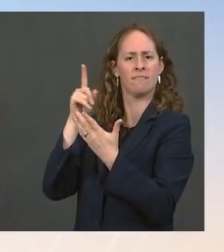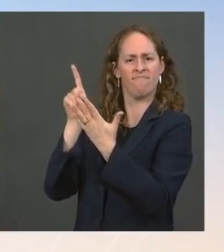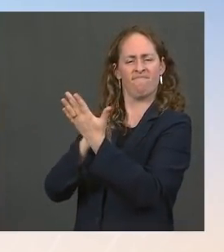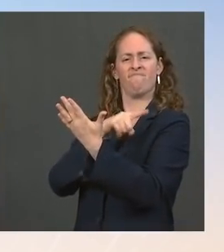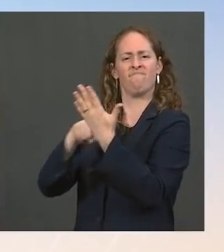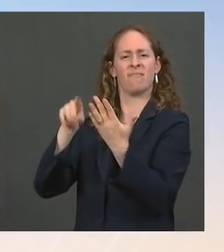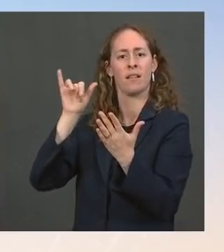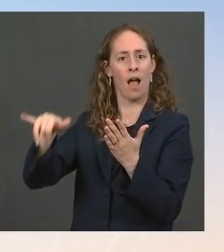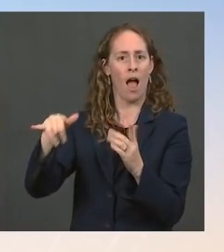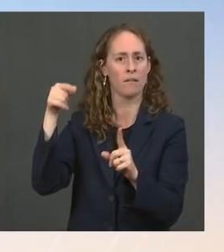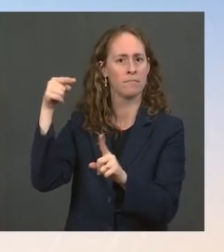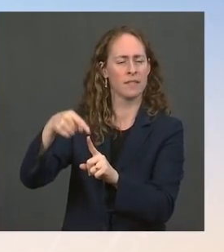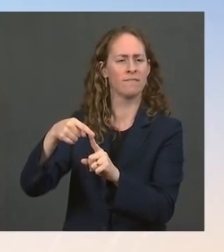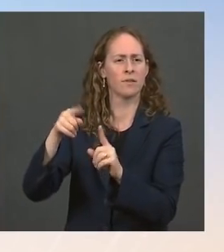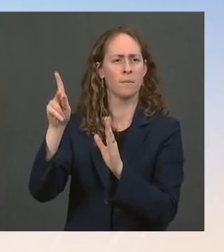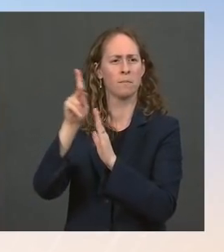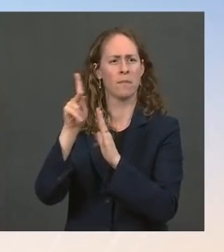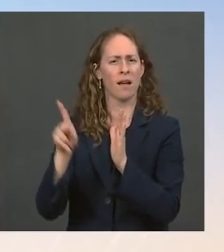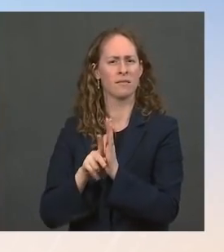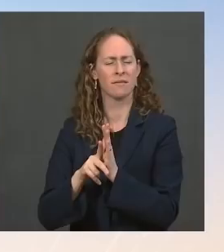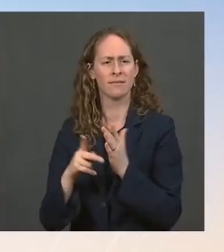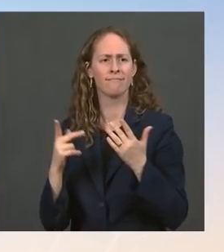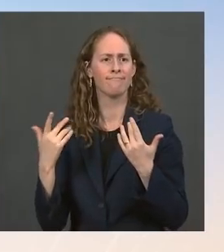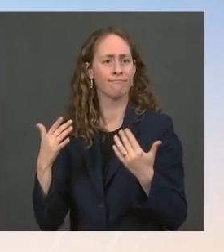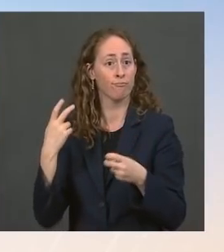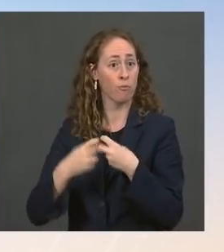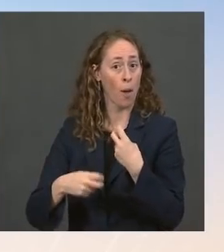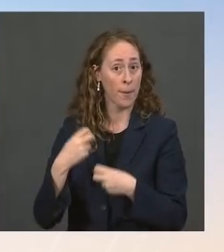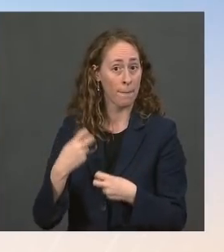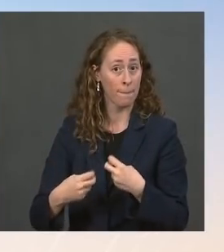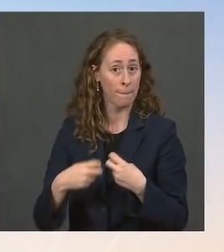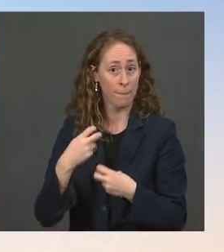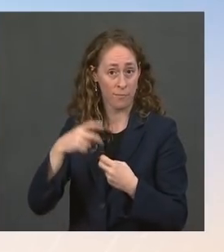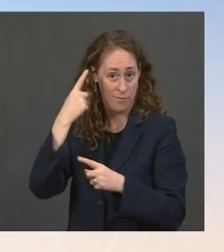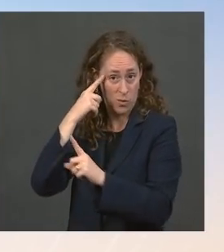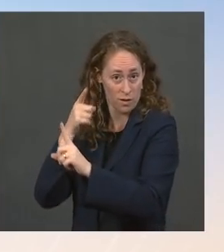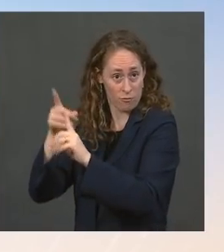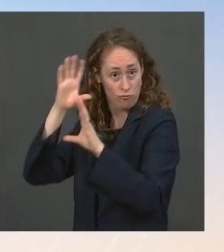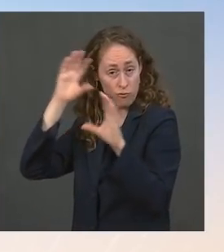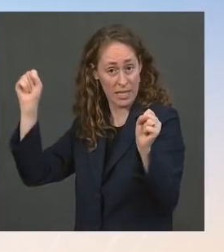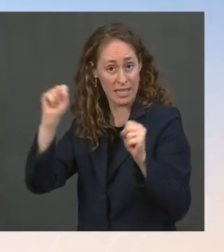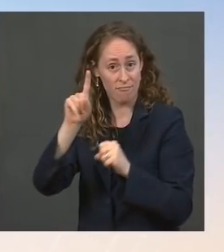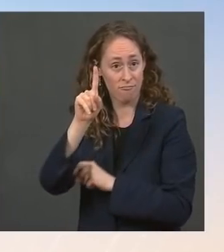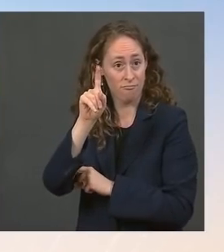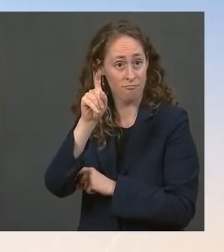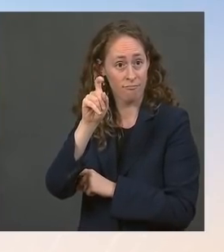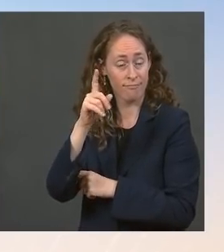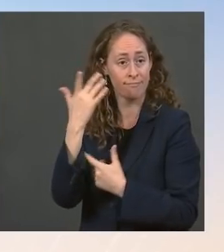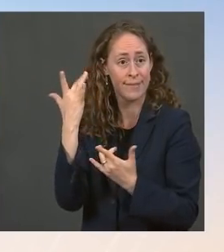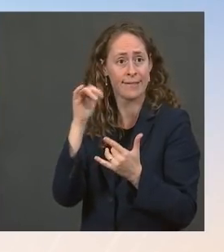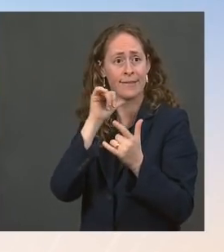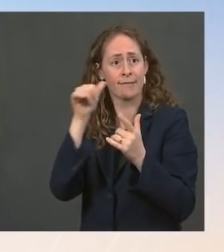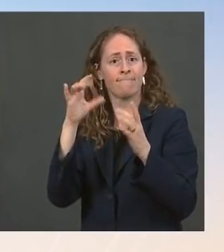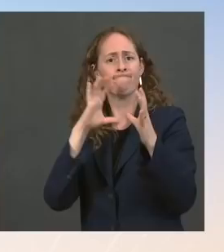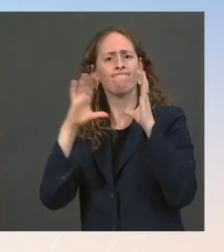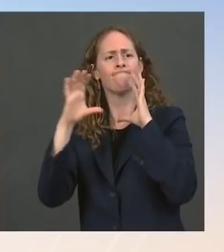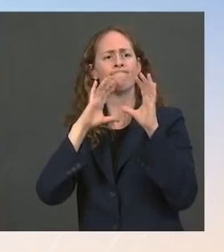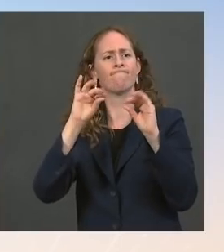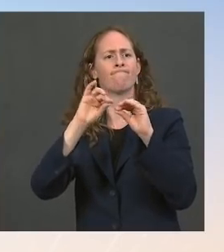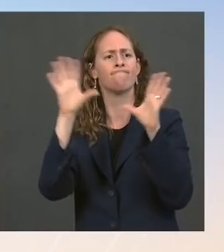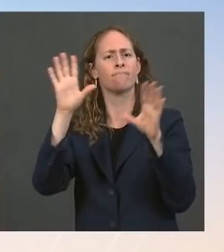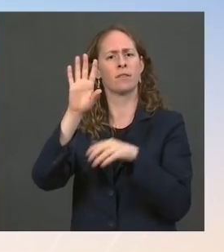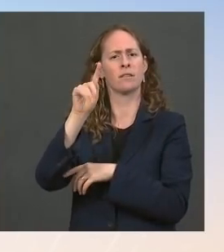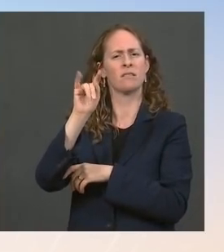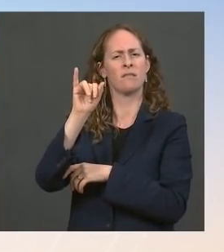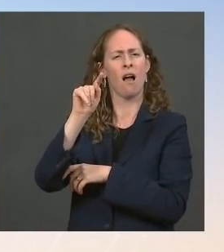a larger problem of political problem for the president than just merely communicating what the Title 42 policy is? It's not just